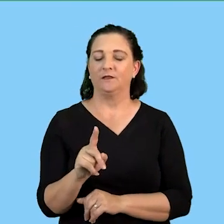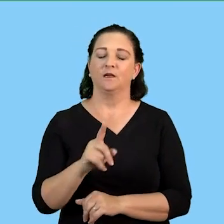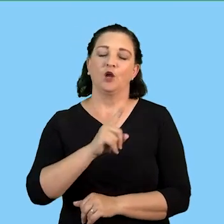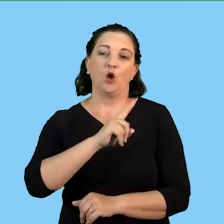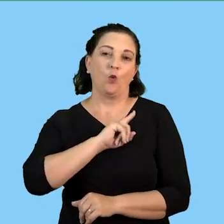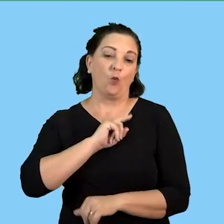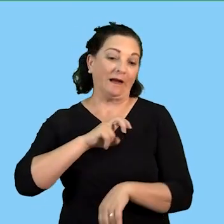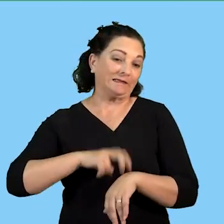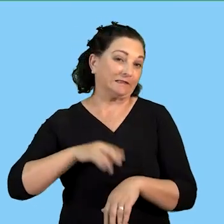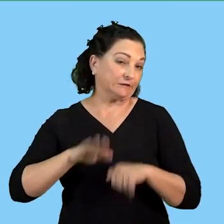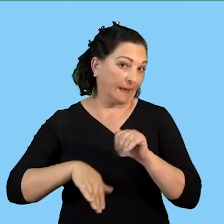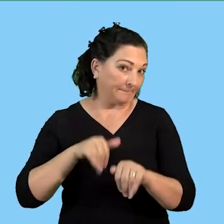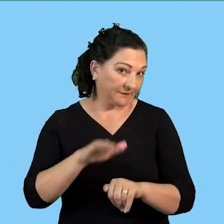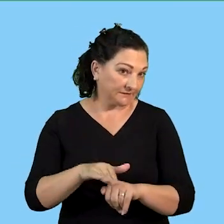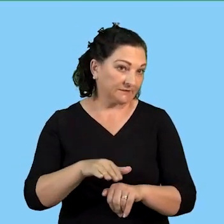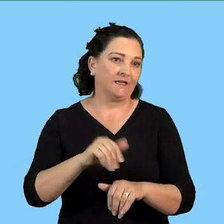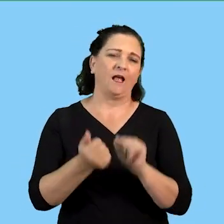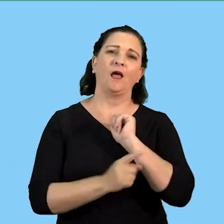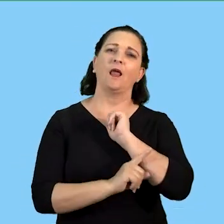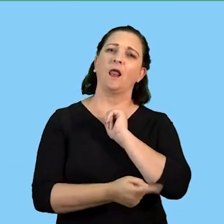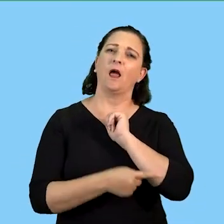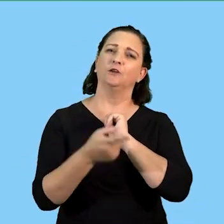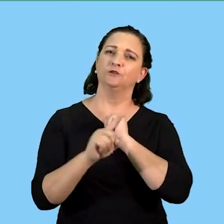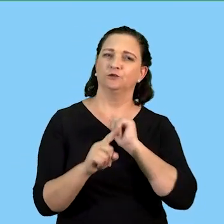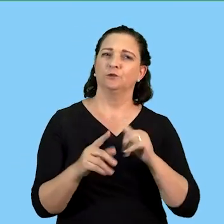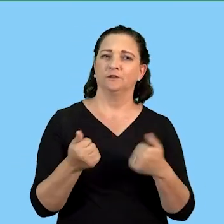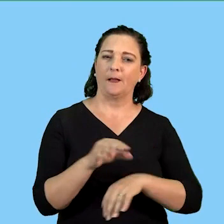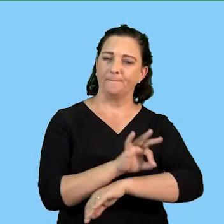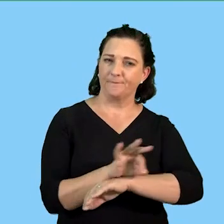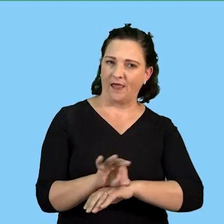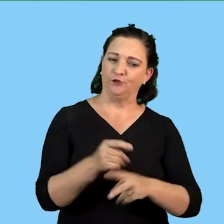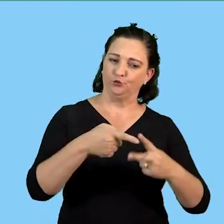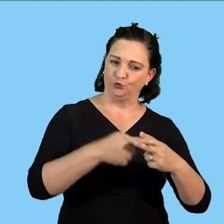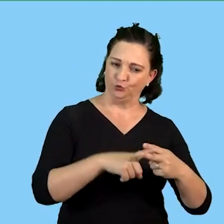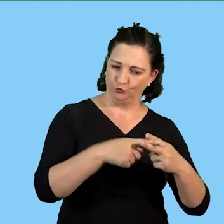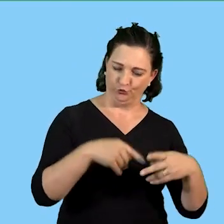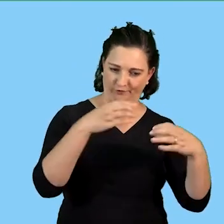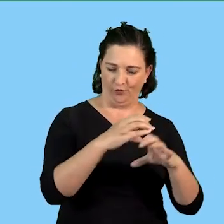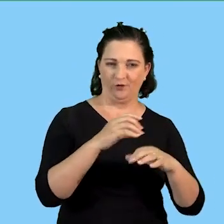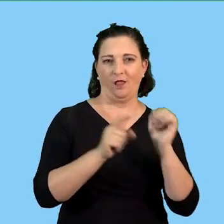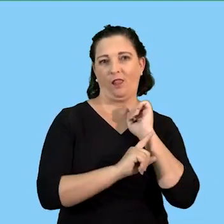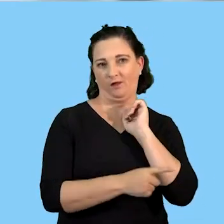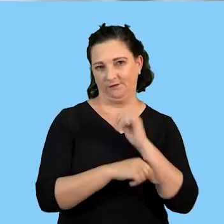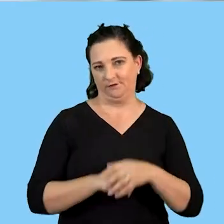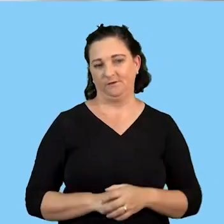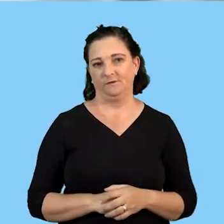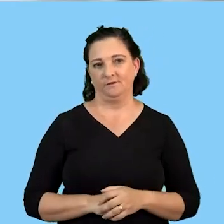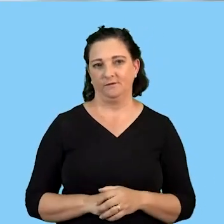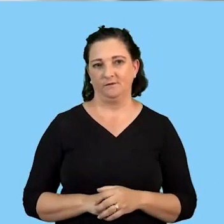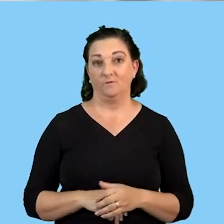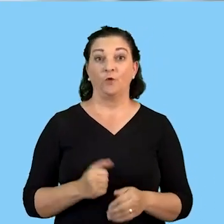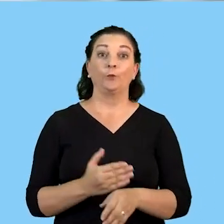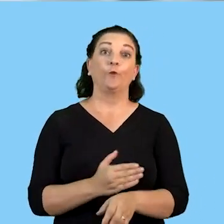plan and the meaning of project planning steps. And lastly, we will be unpacking the